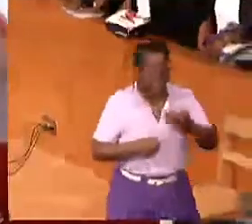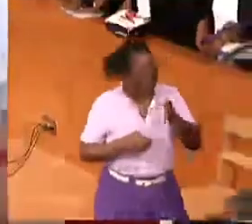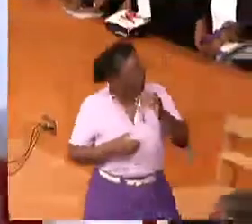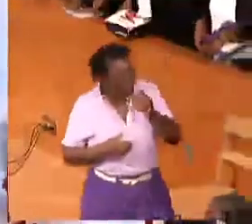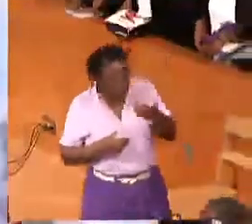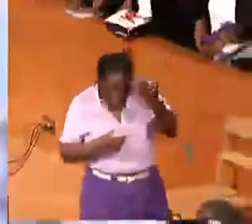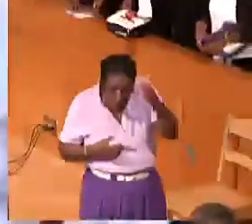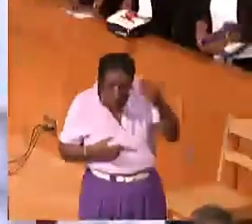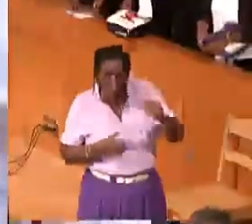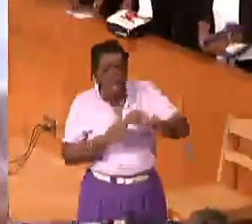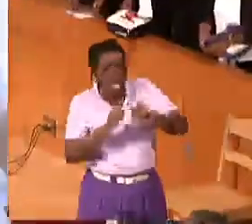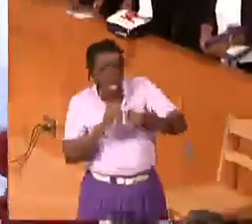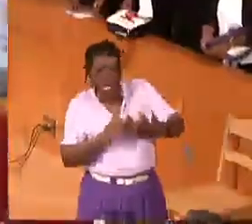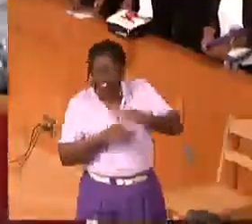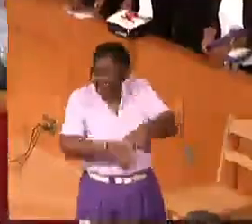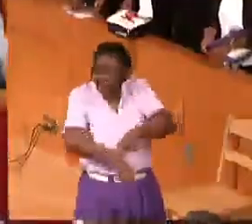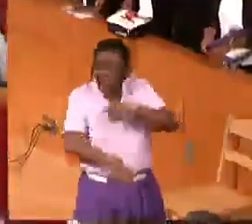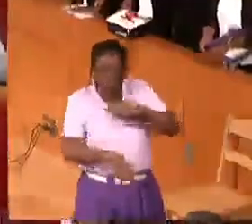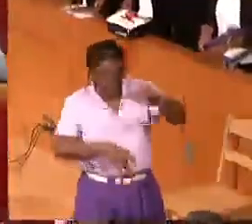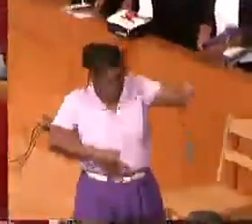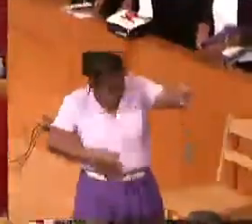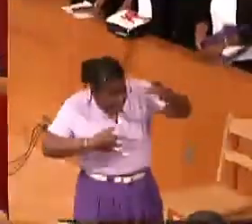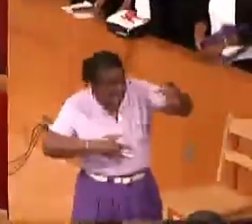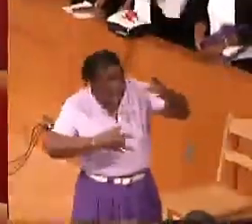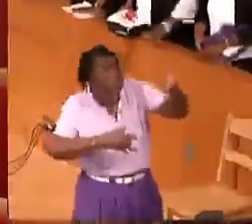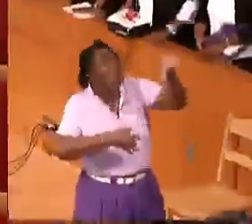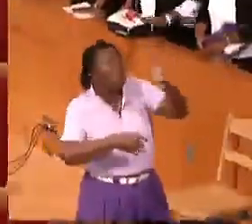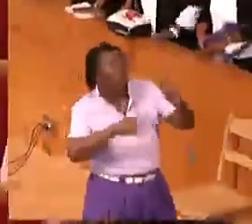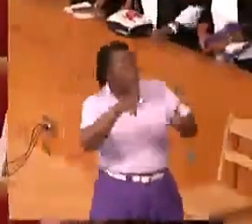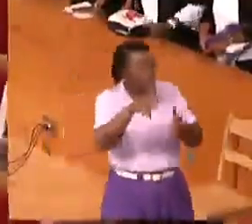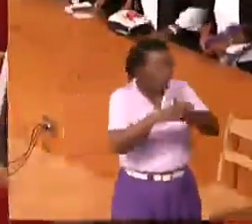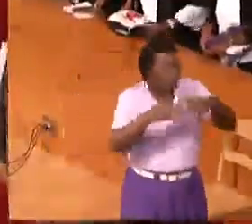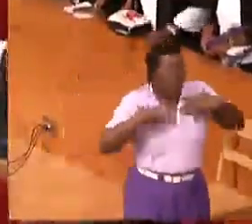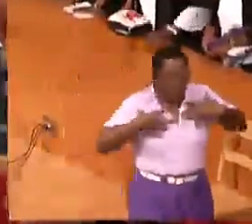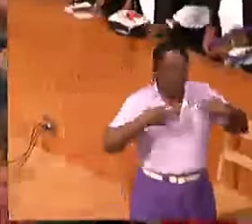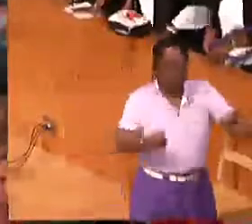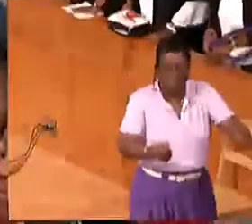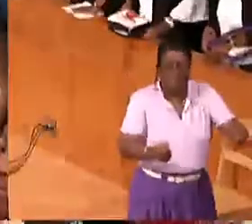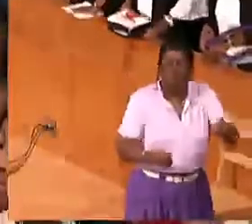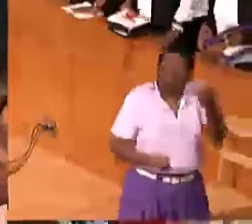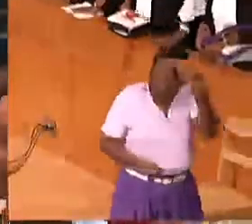my body. You don't know how many bills I could not pay.